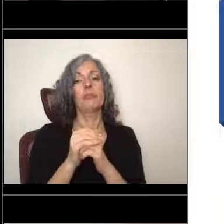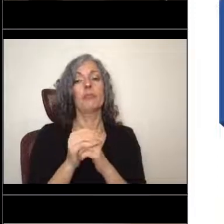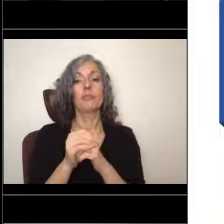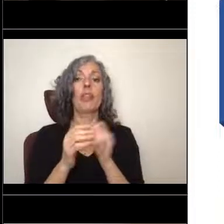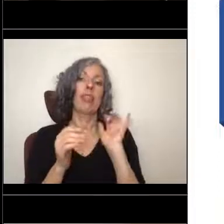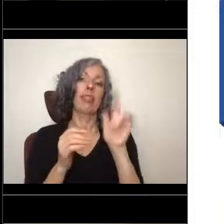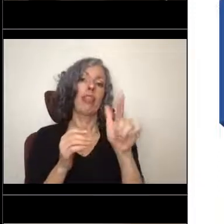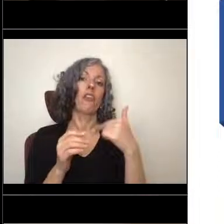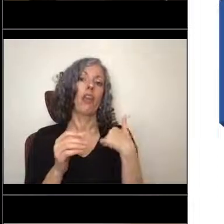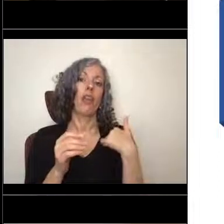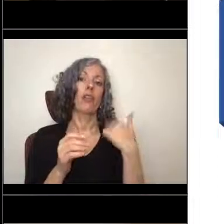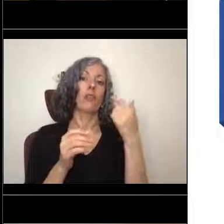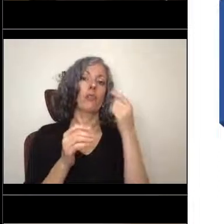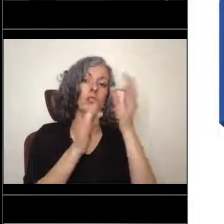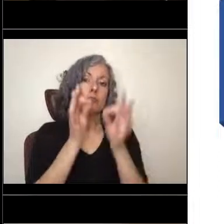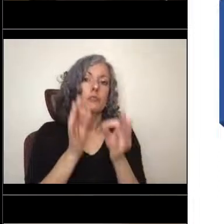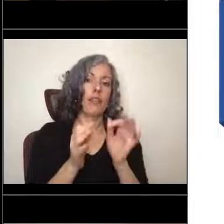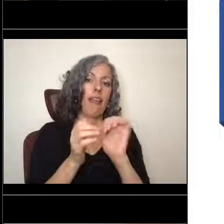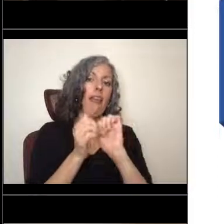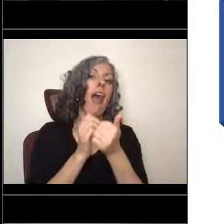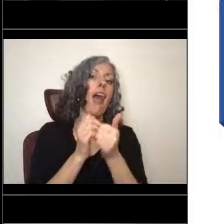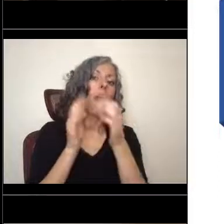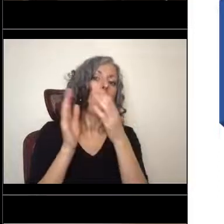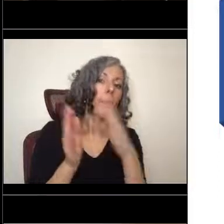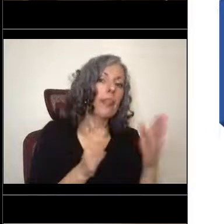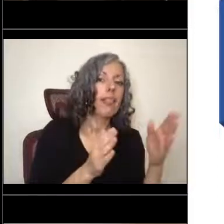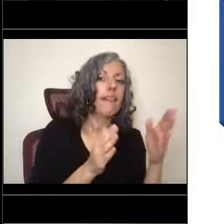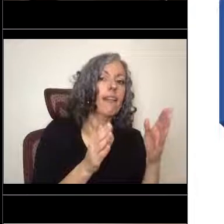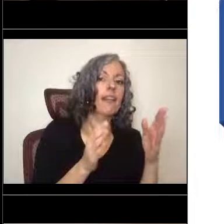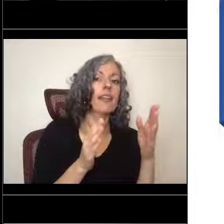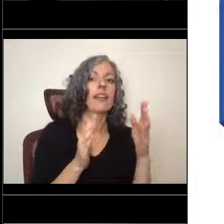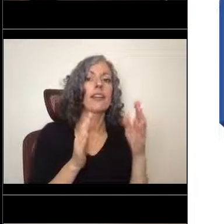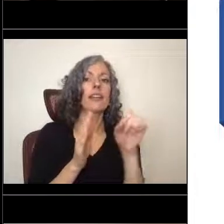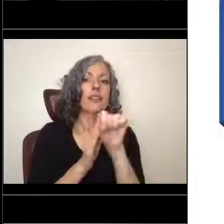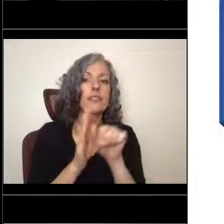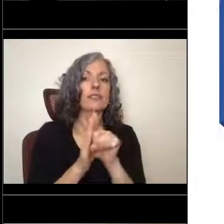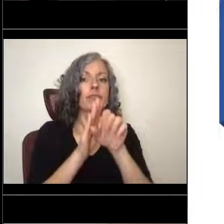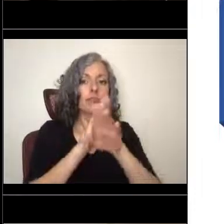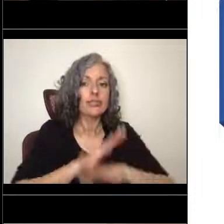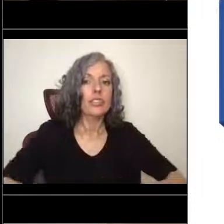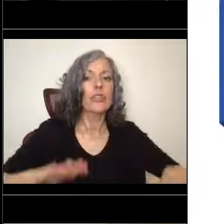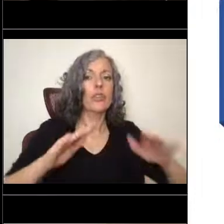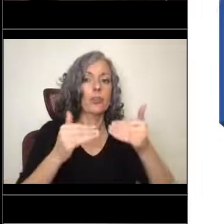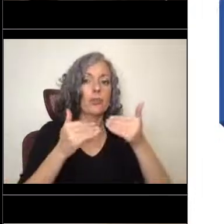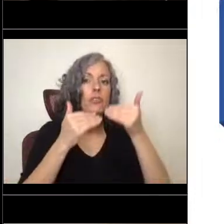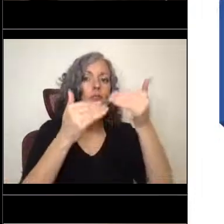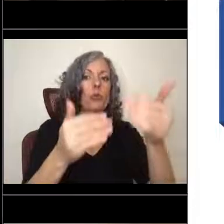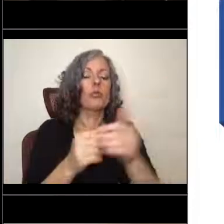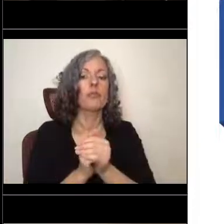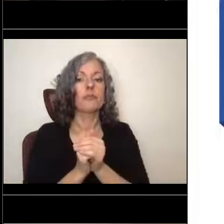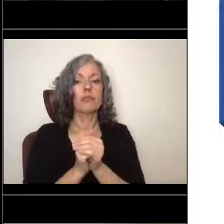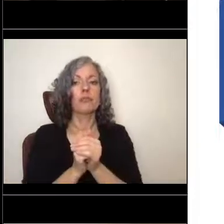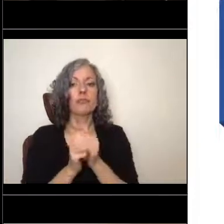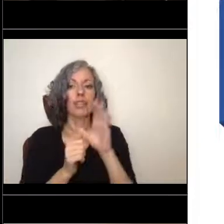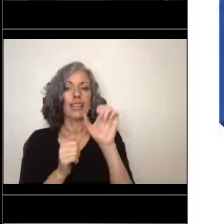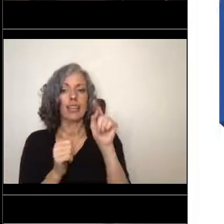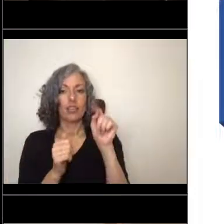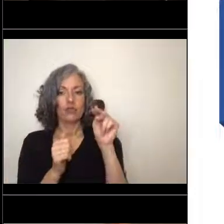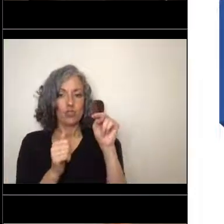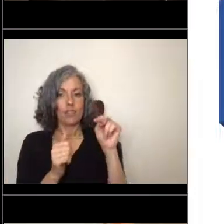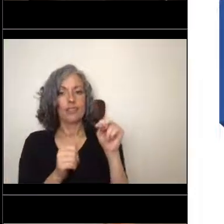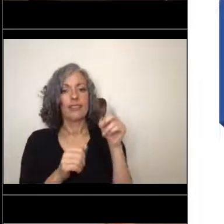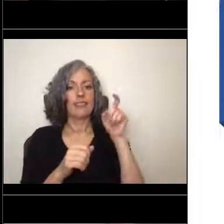how we plan to engage external agencies and stakeholders, including the regions, moving forward. So Caltrans needed an